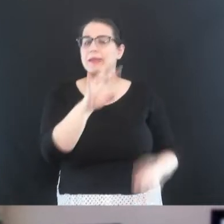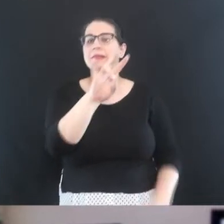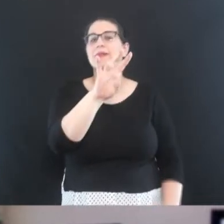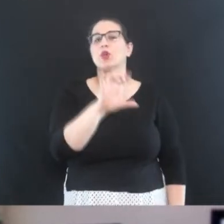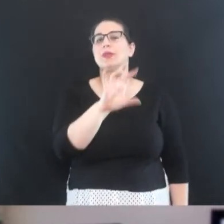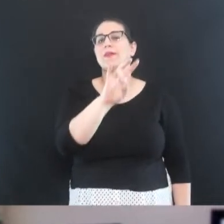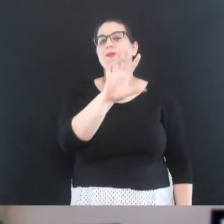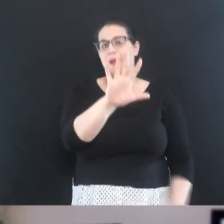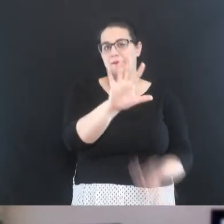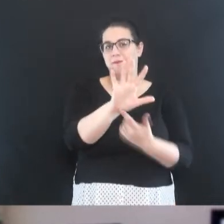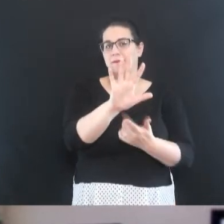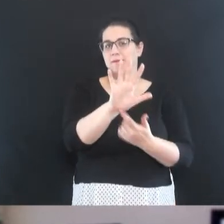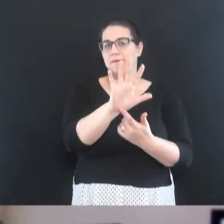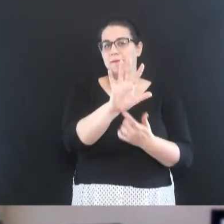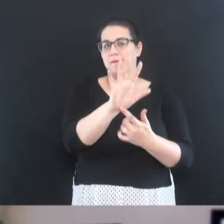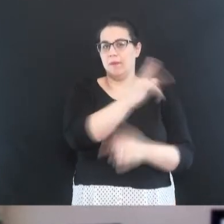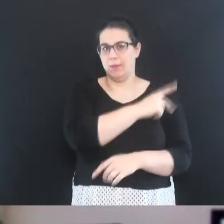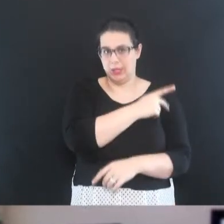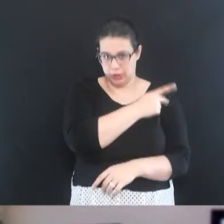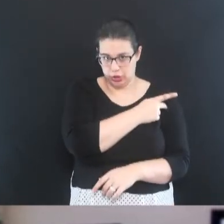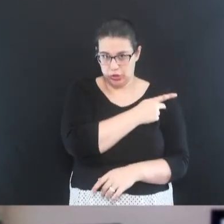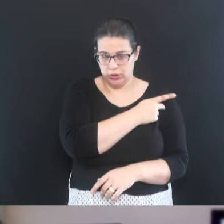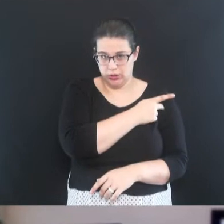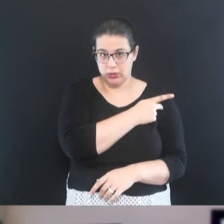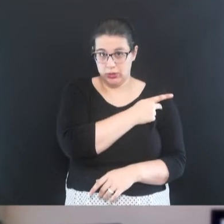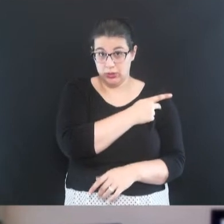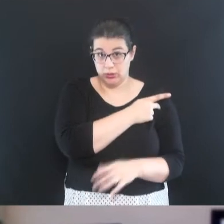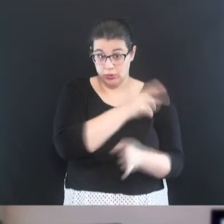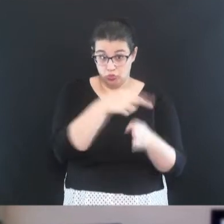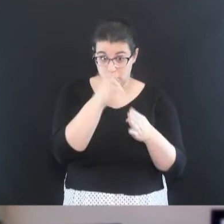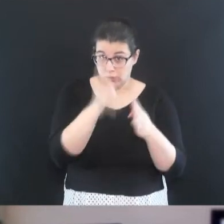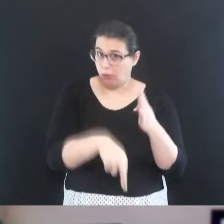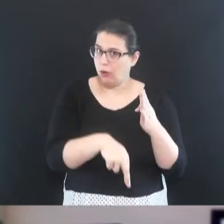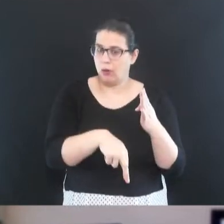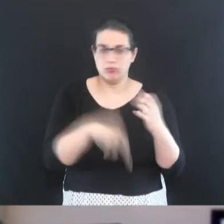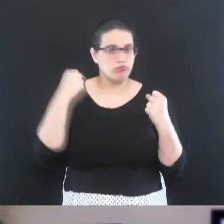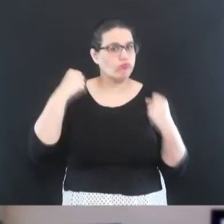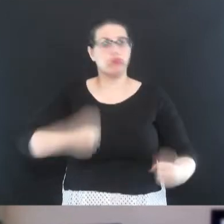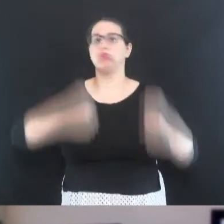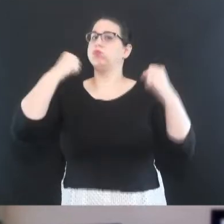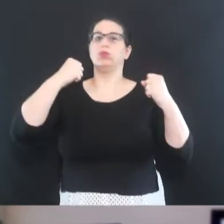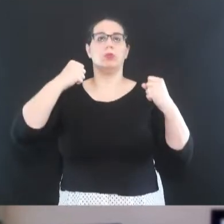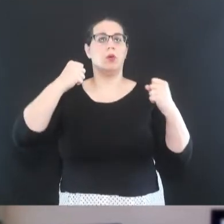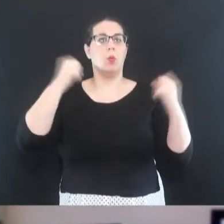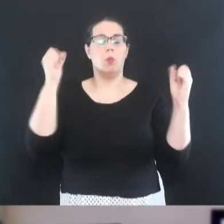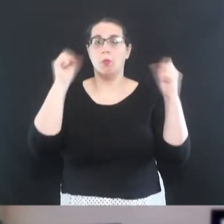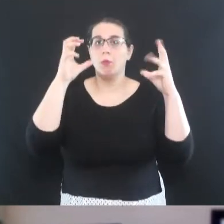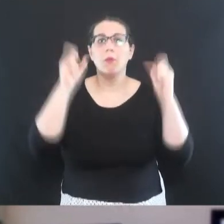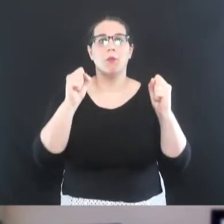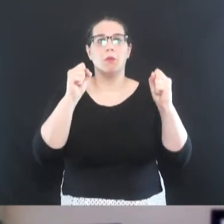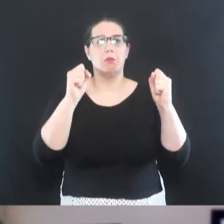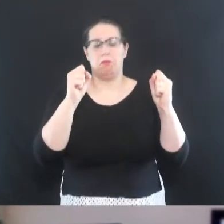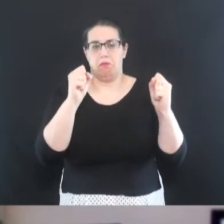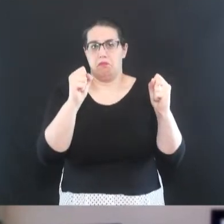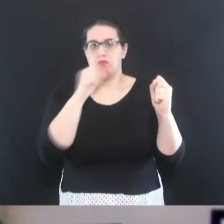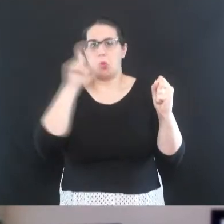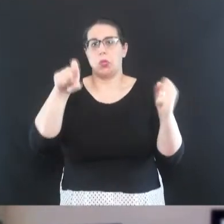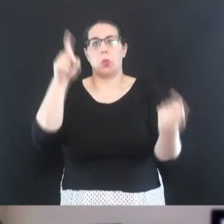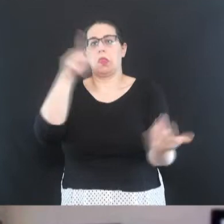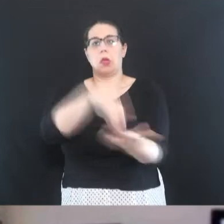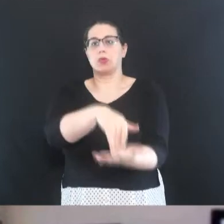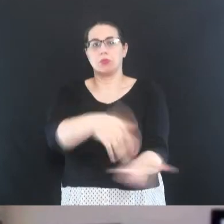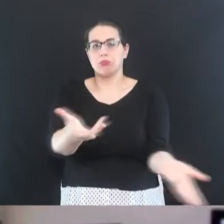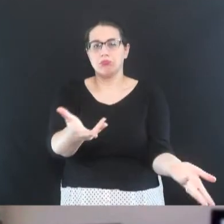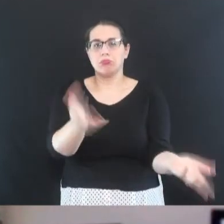775 patients, I believe, that the results were so striking that they should stop the trial. And the results were